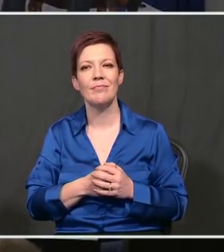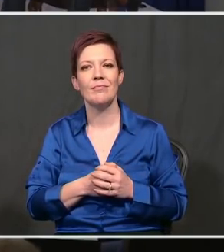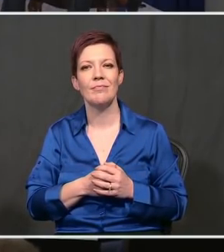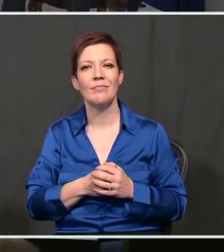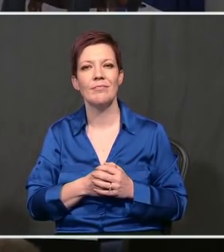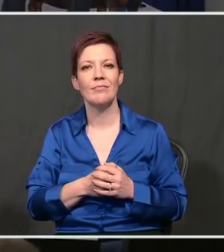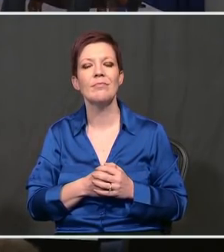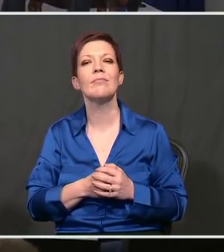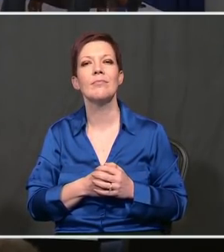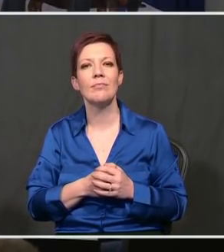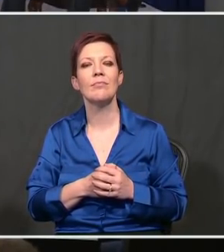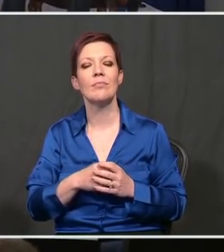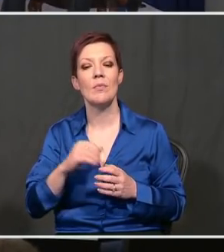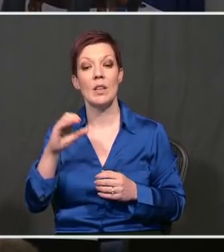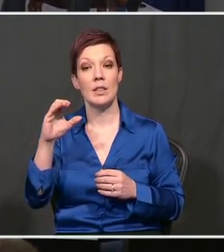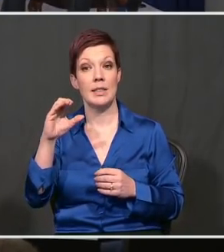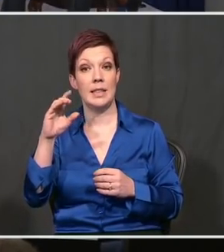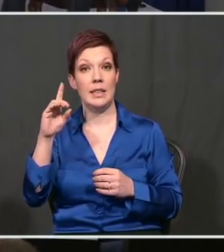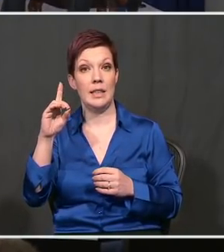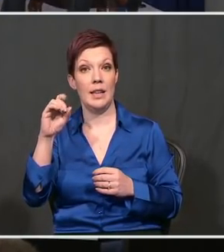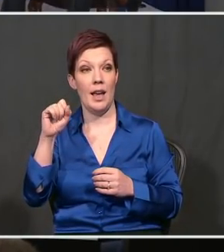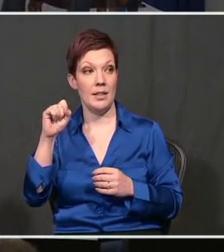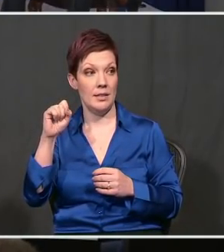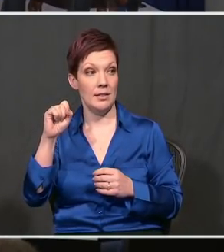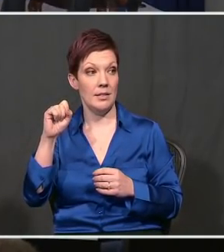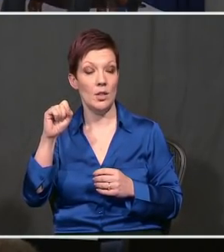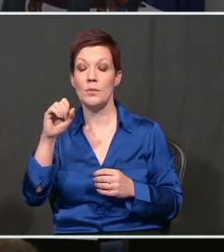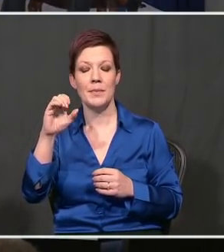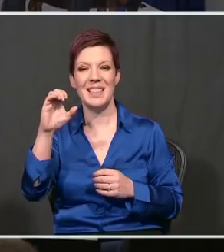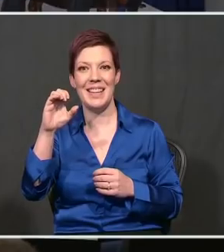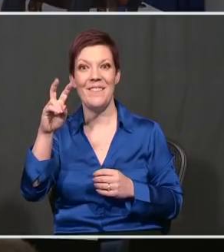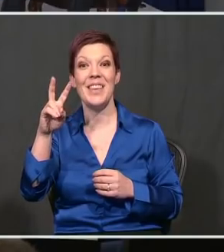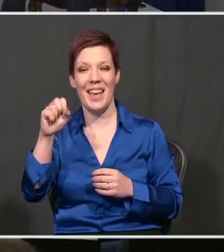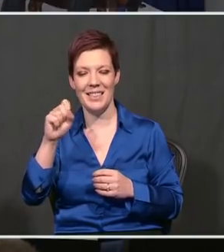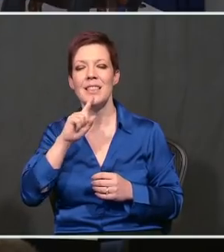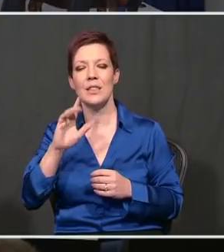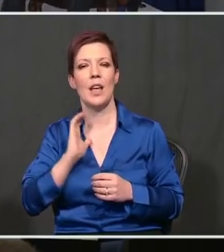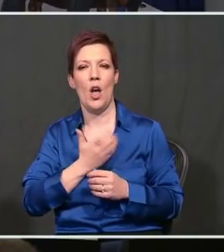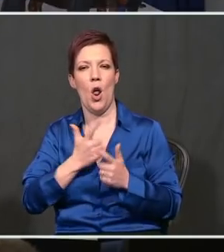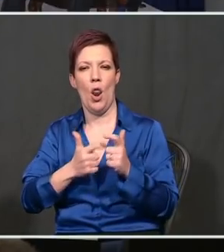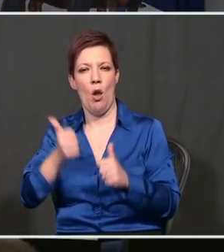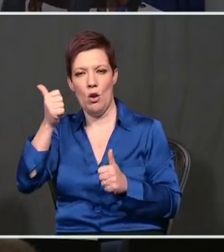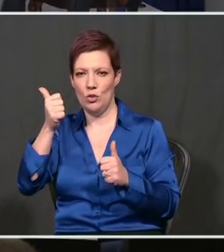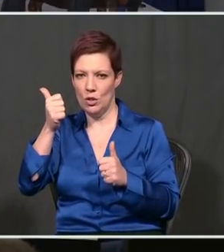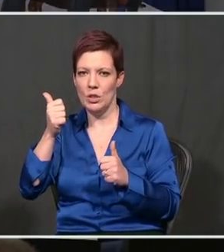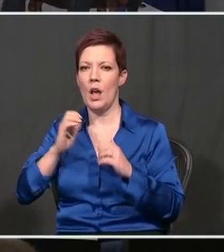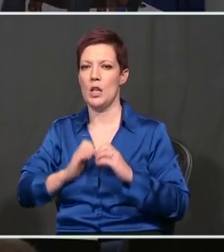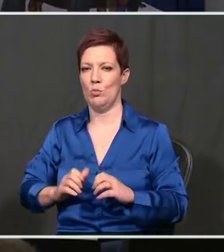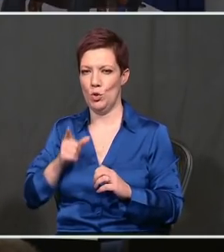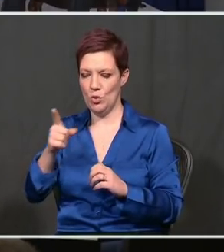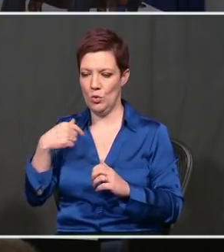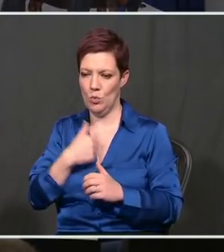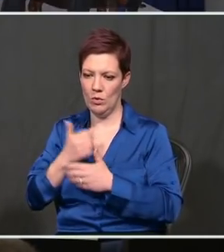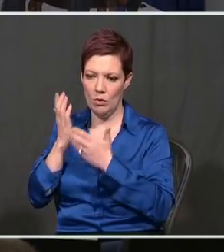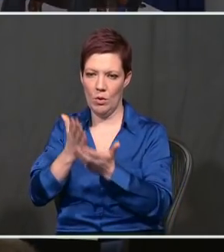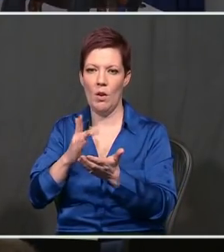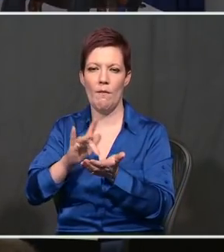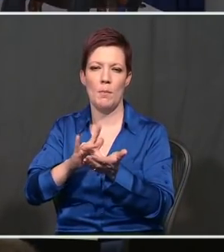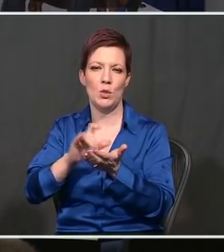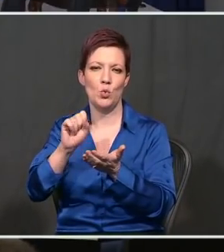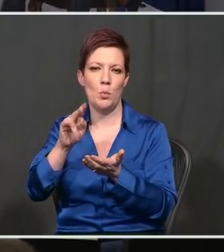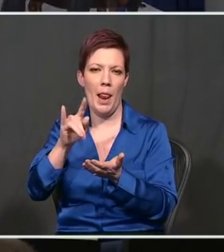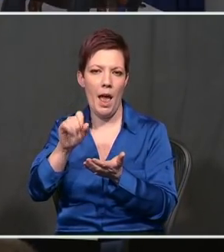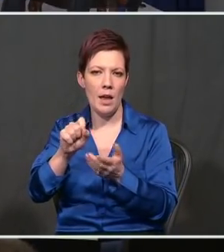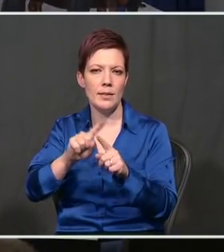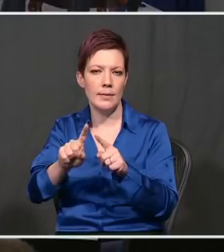you know, CVS is our largest customer, actually, and we also work with Walgreens. We deliver pharmaceutical products and supplies to those companies every day.